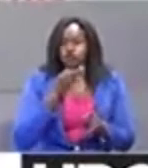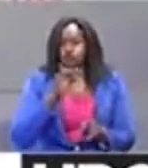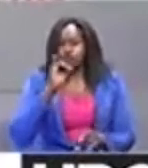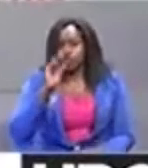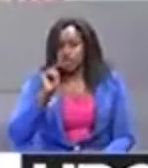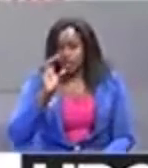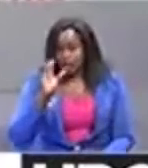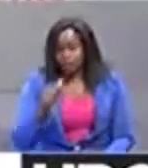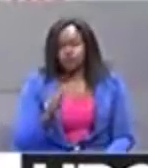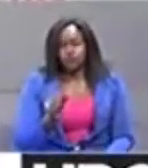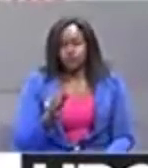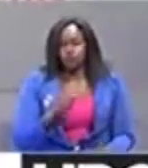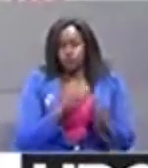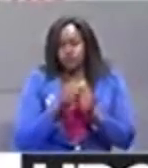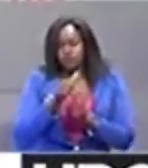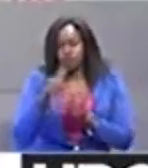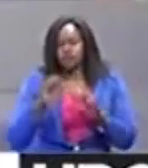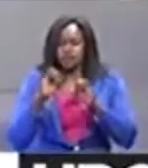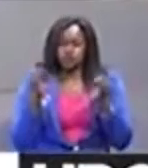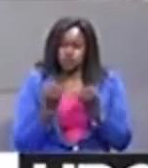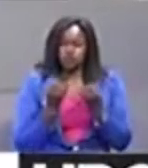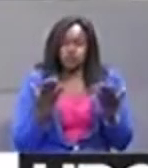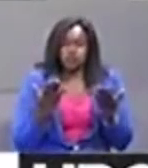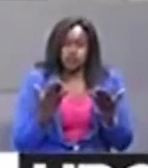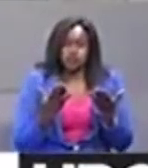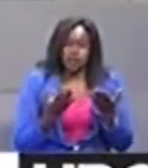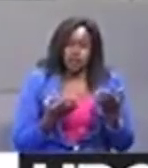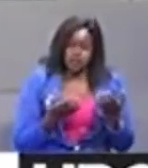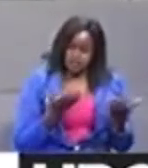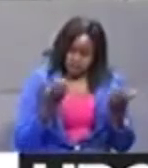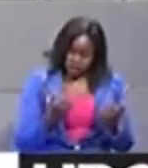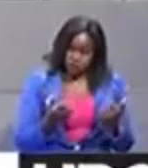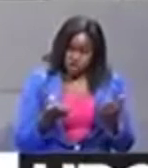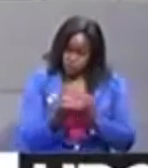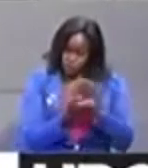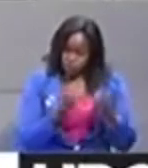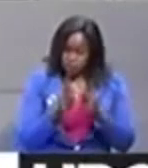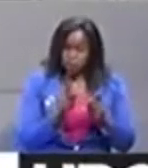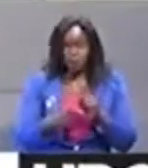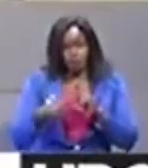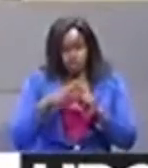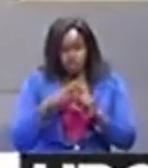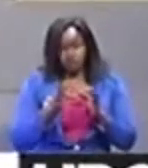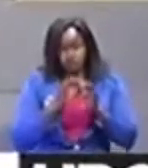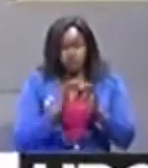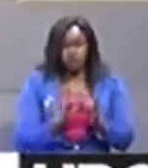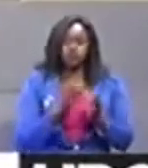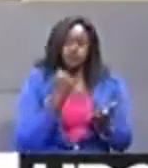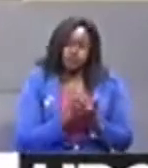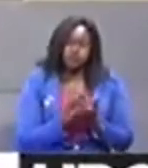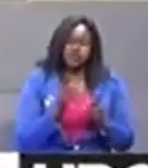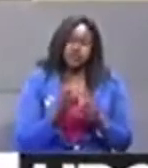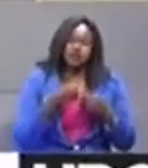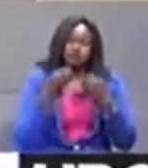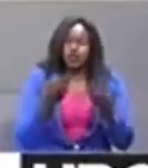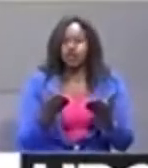other institution digitally in this market. Economists were positive about the collaboration of banks to provide